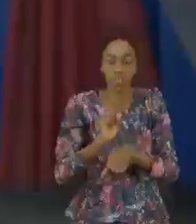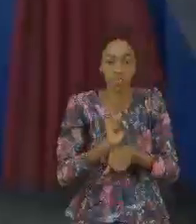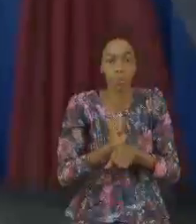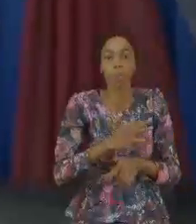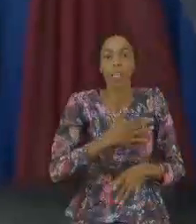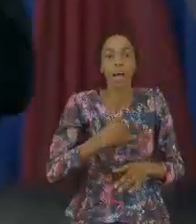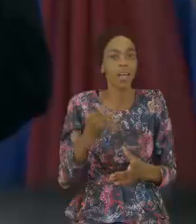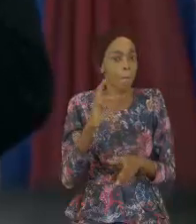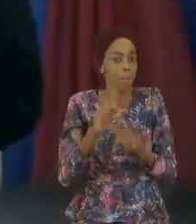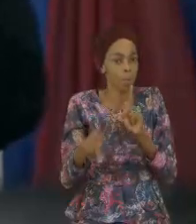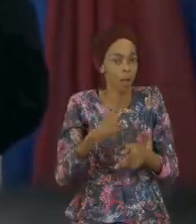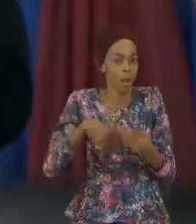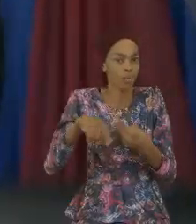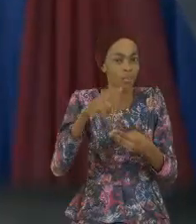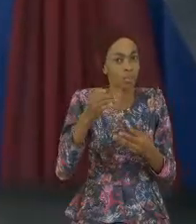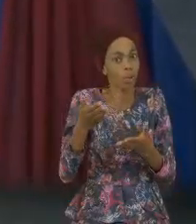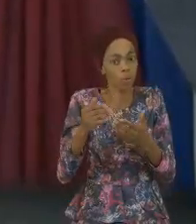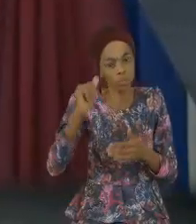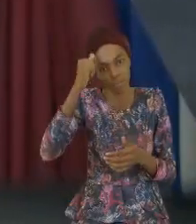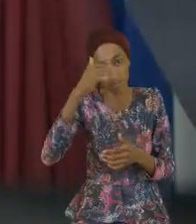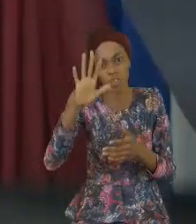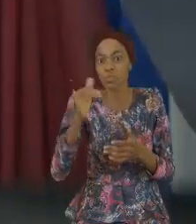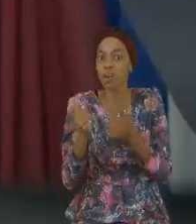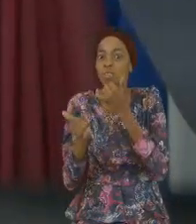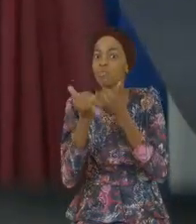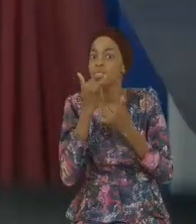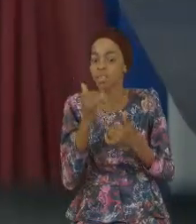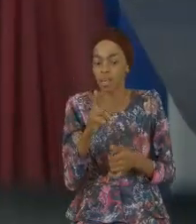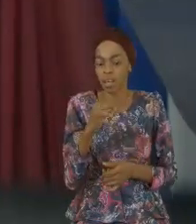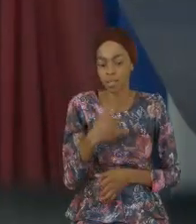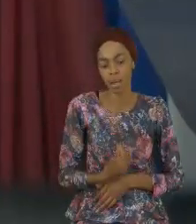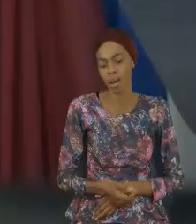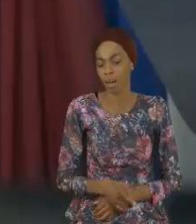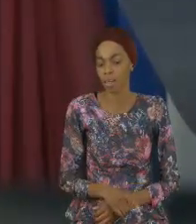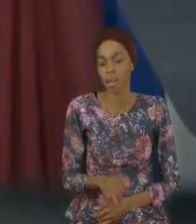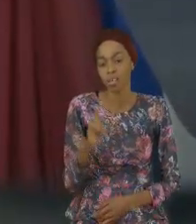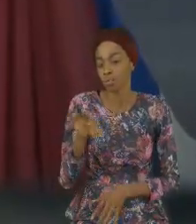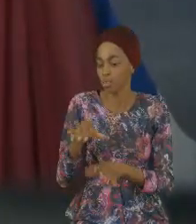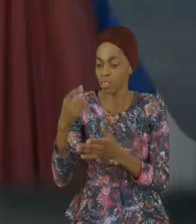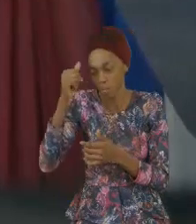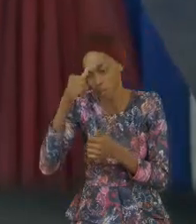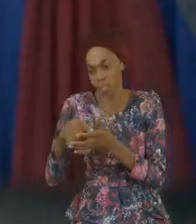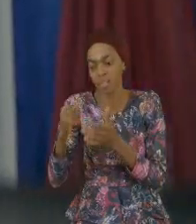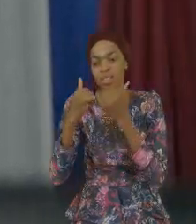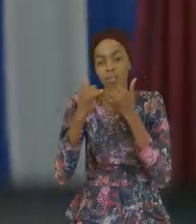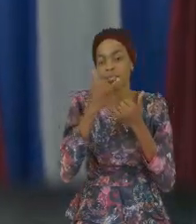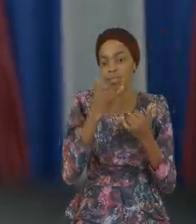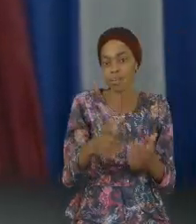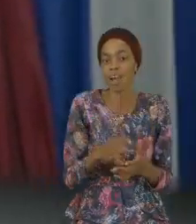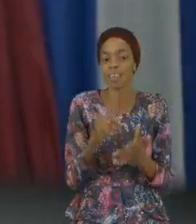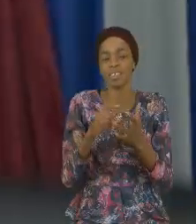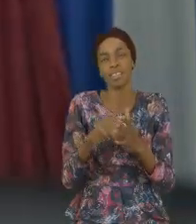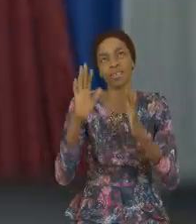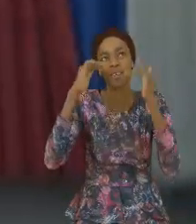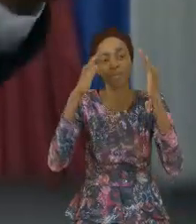people around you will always want to remind you, limit your joy and limit your expectation. Remember who